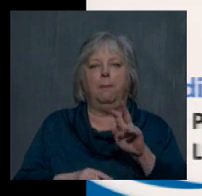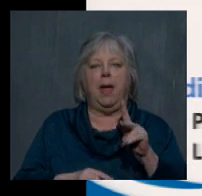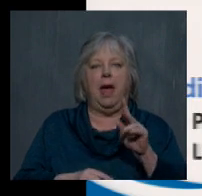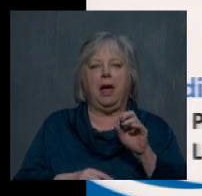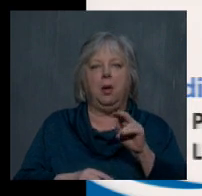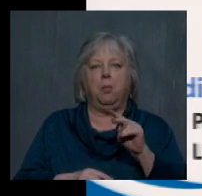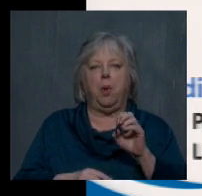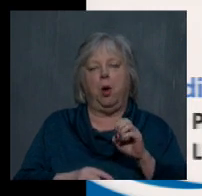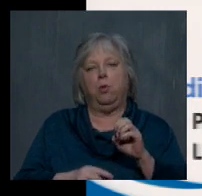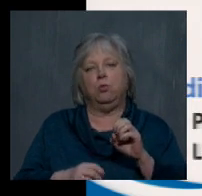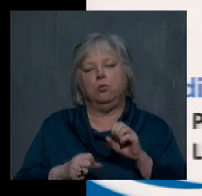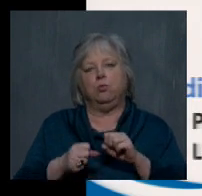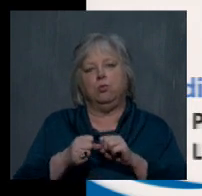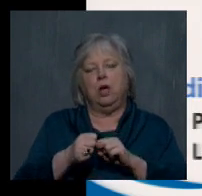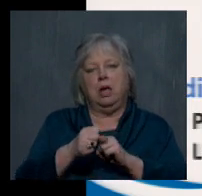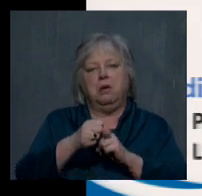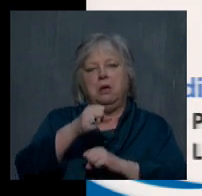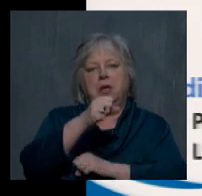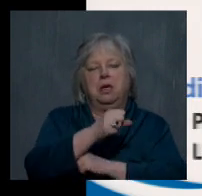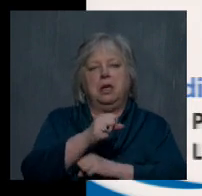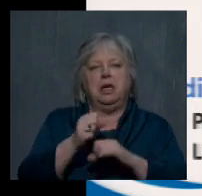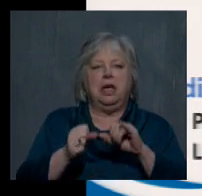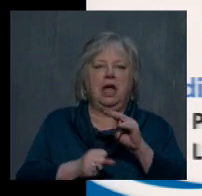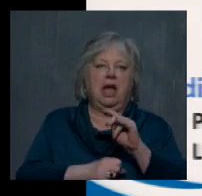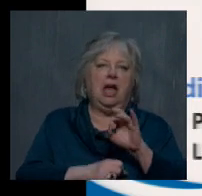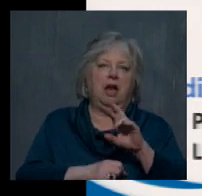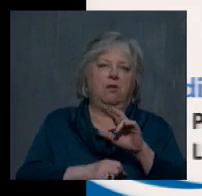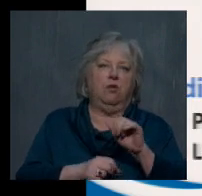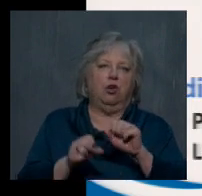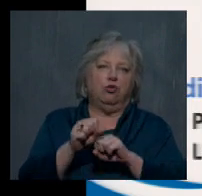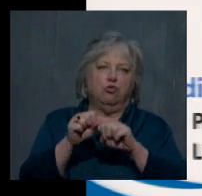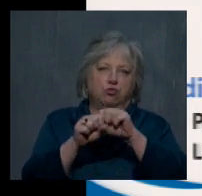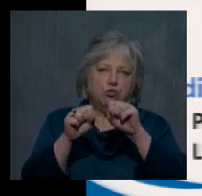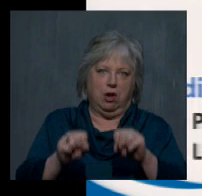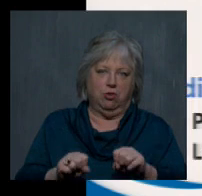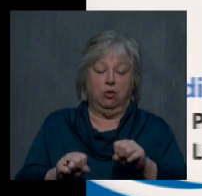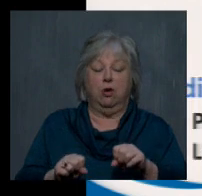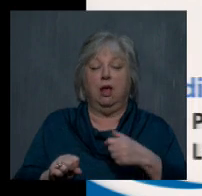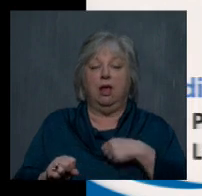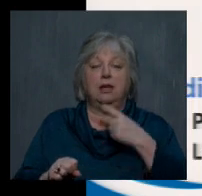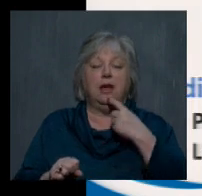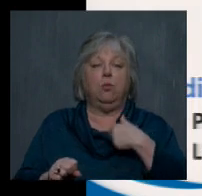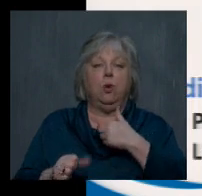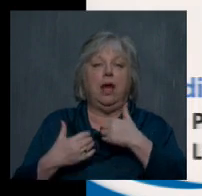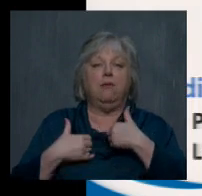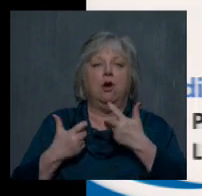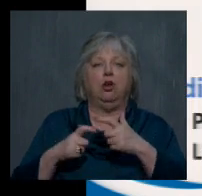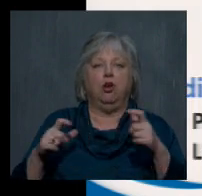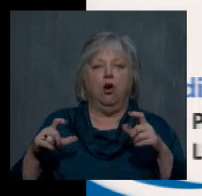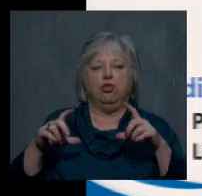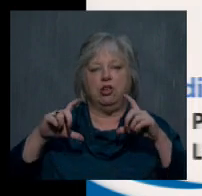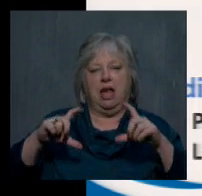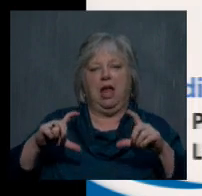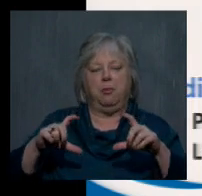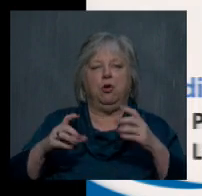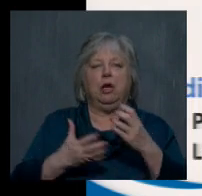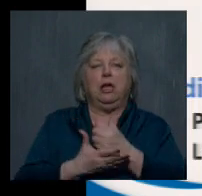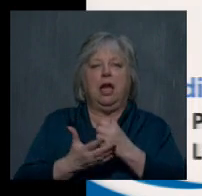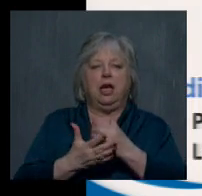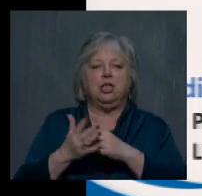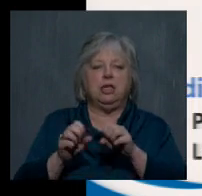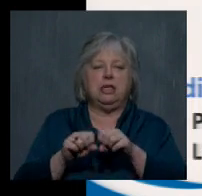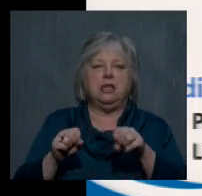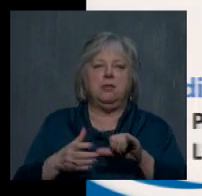I came to you when we talked about the rate increase, and I said we have our large diameter collection system, which is